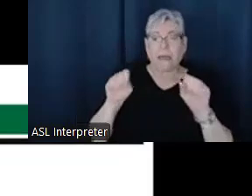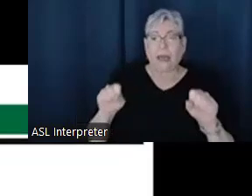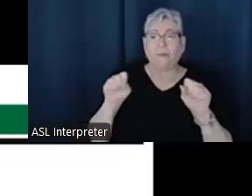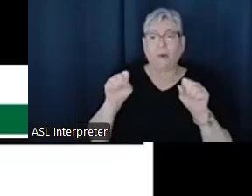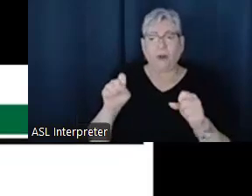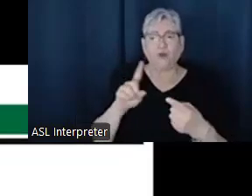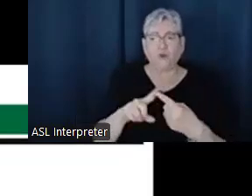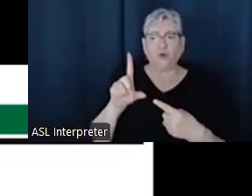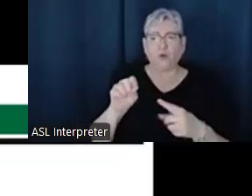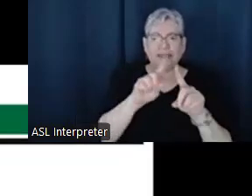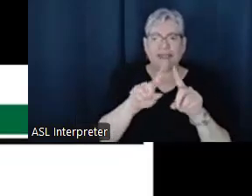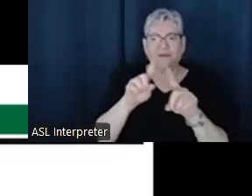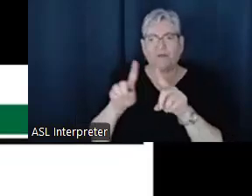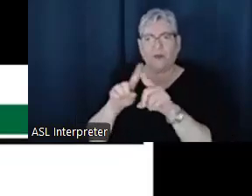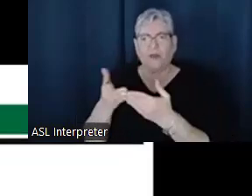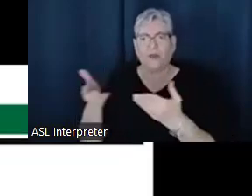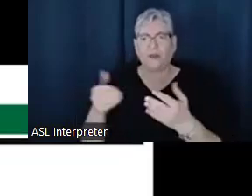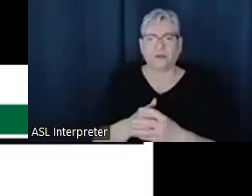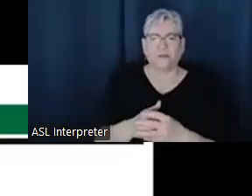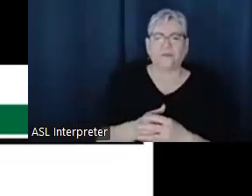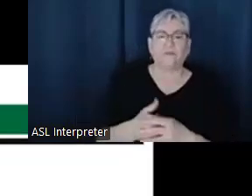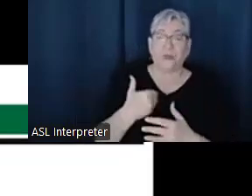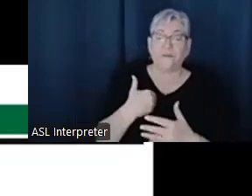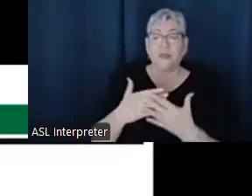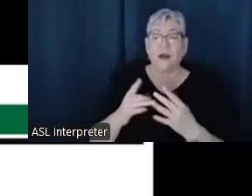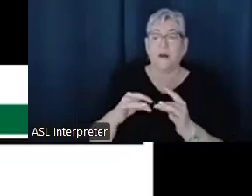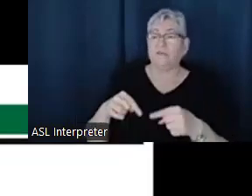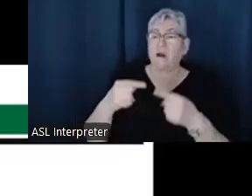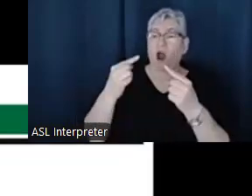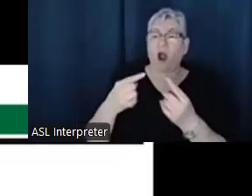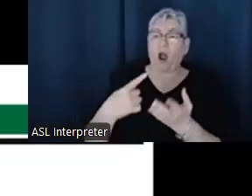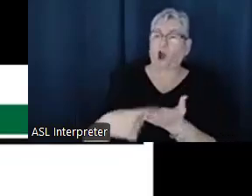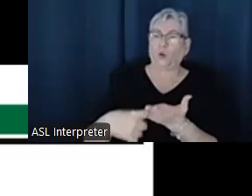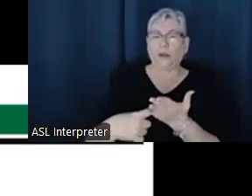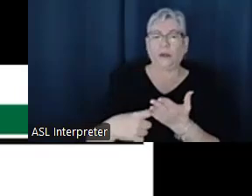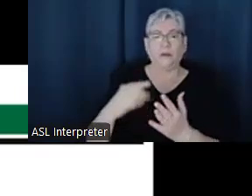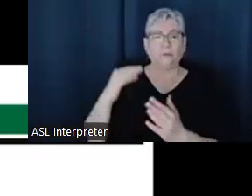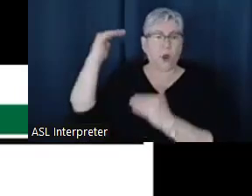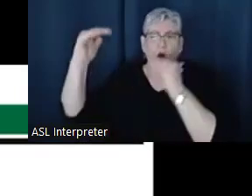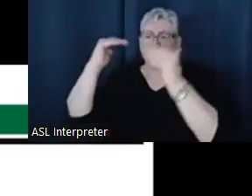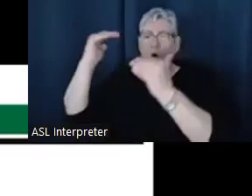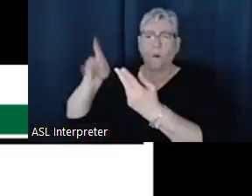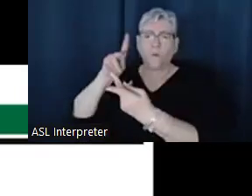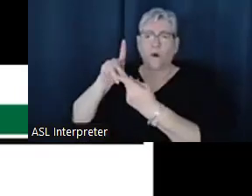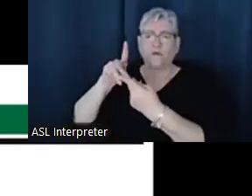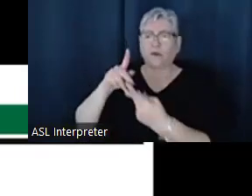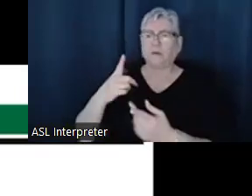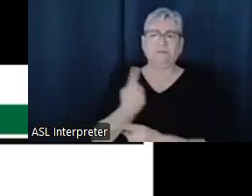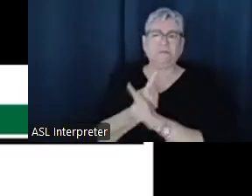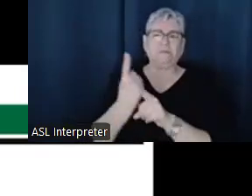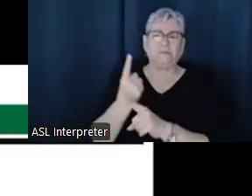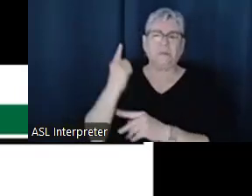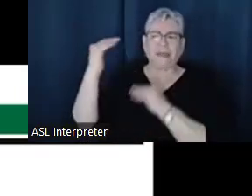things. There are even arguments that some adults, perfectly healthy atypical adults, will not